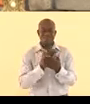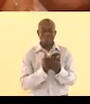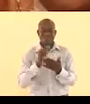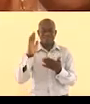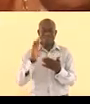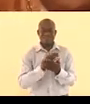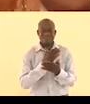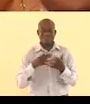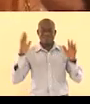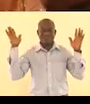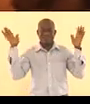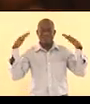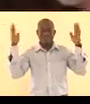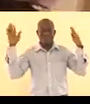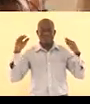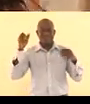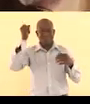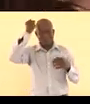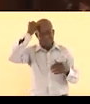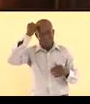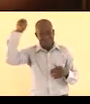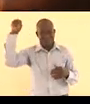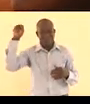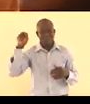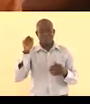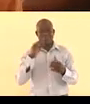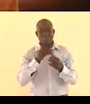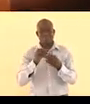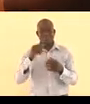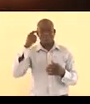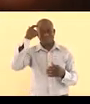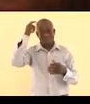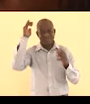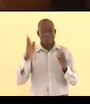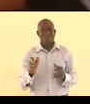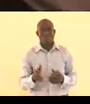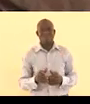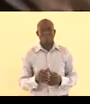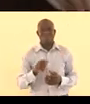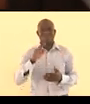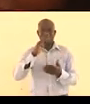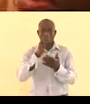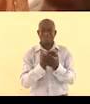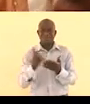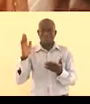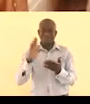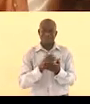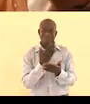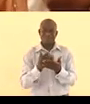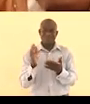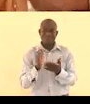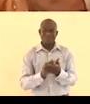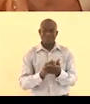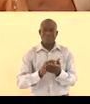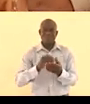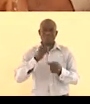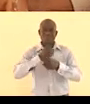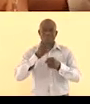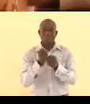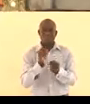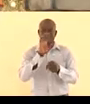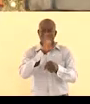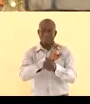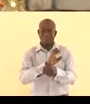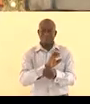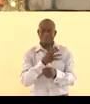a president. Can you see what Nigerians do? You take a chorus that was composed in church to glorify God and Jesus, and